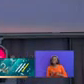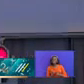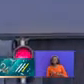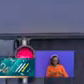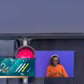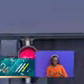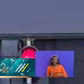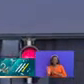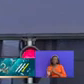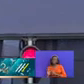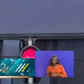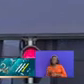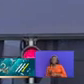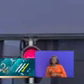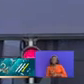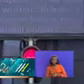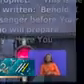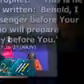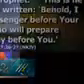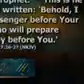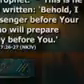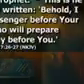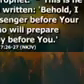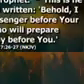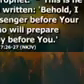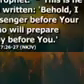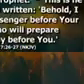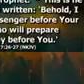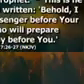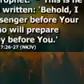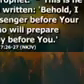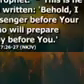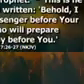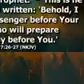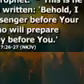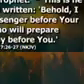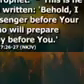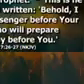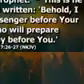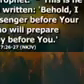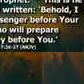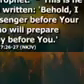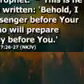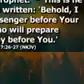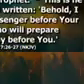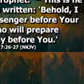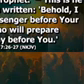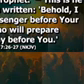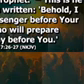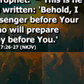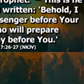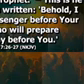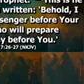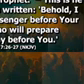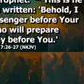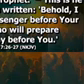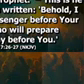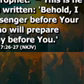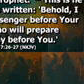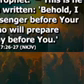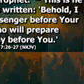Scripture that before the Advent coming these things will begin to happen it is beyond